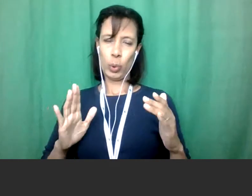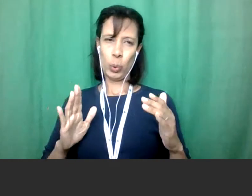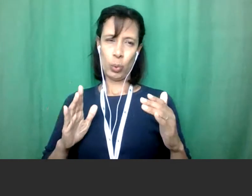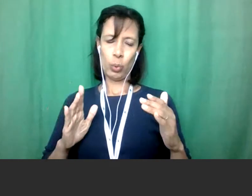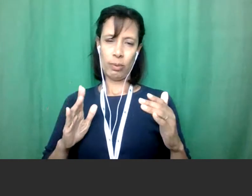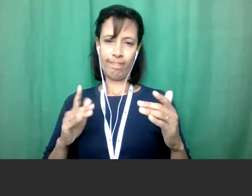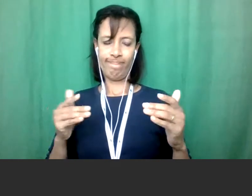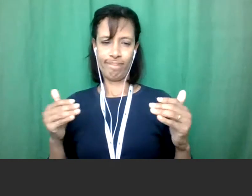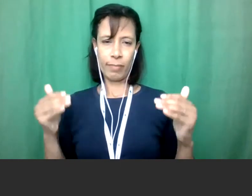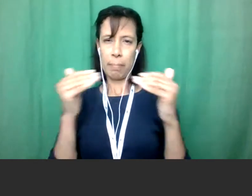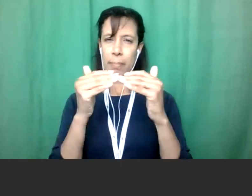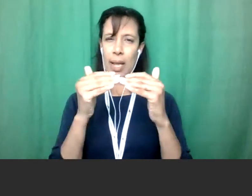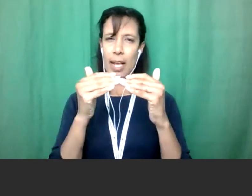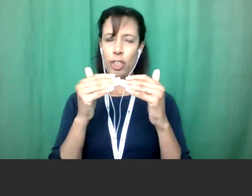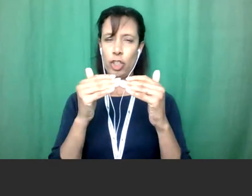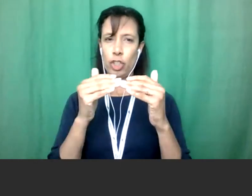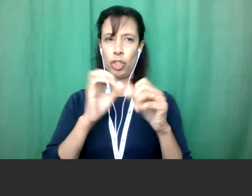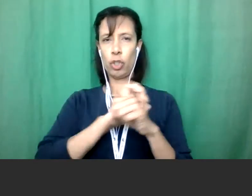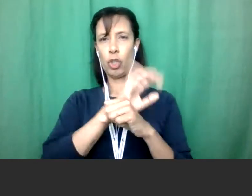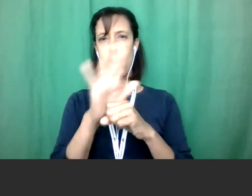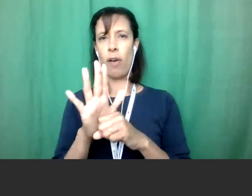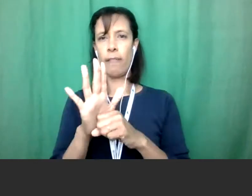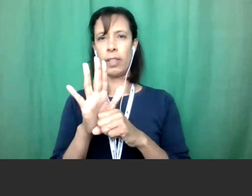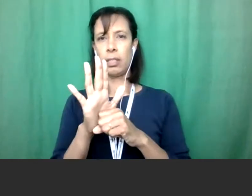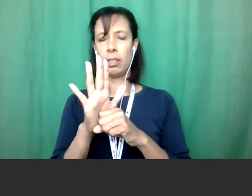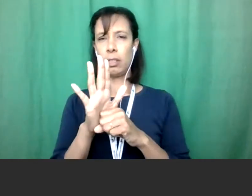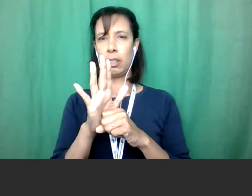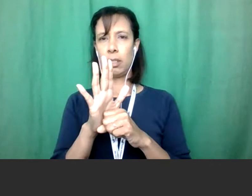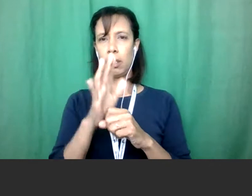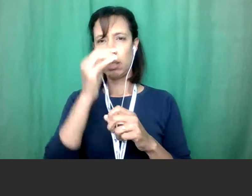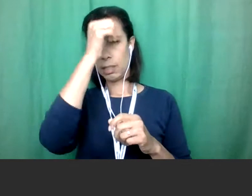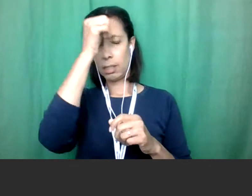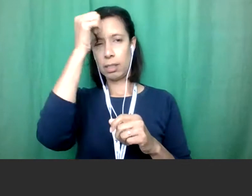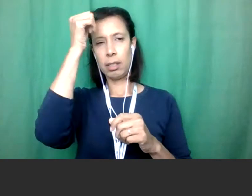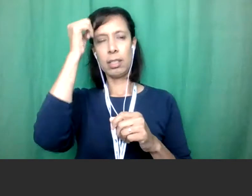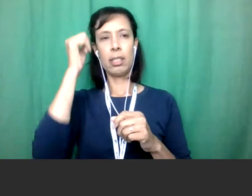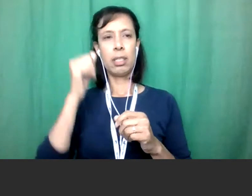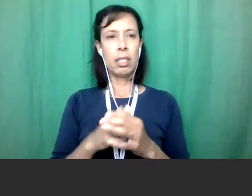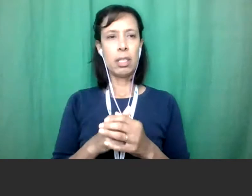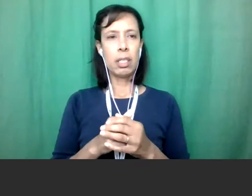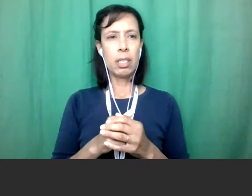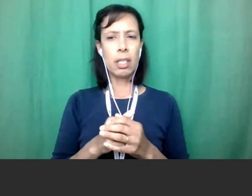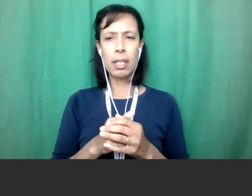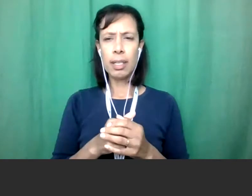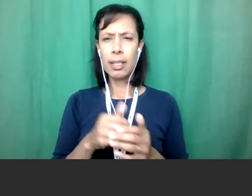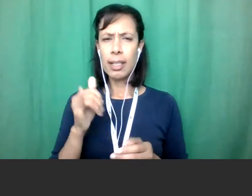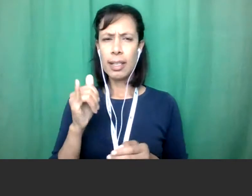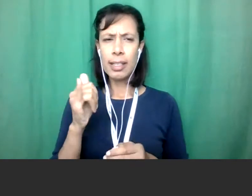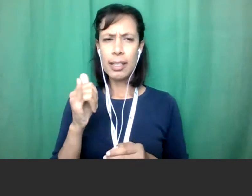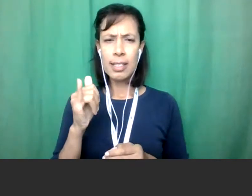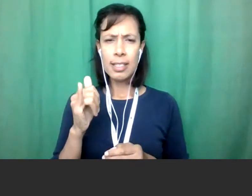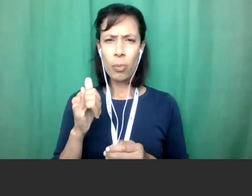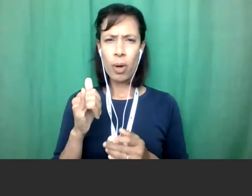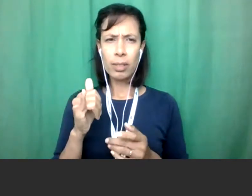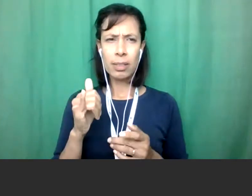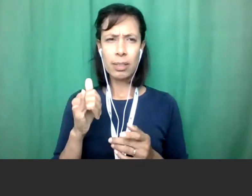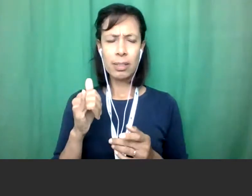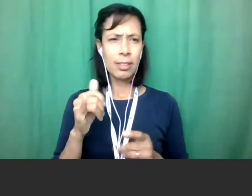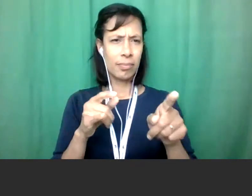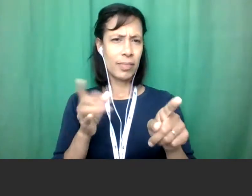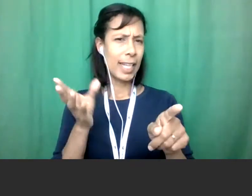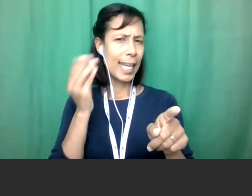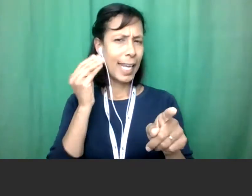COVID-19. Somebody's got their mic off. Can you just double check? Somebody's shuffling things around on a table or something. If you